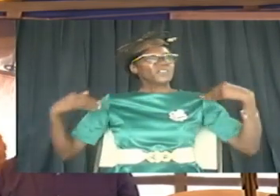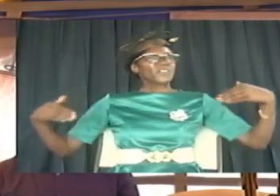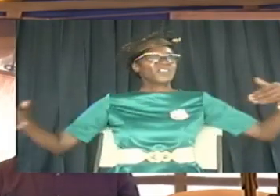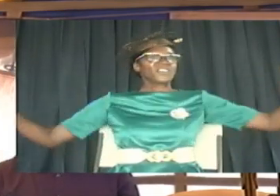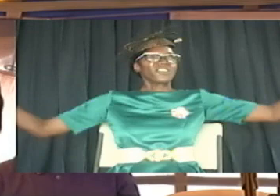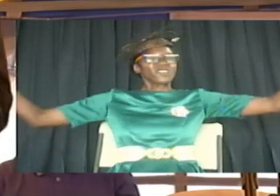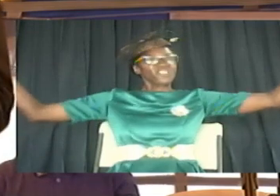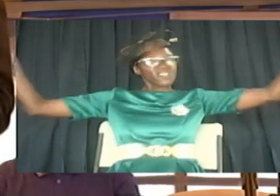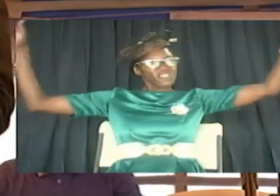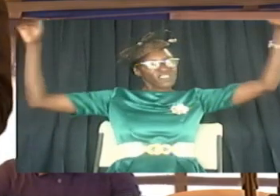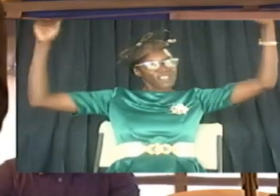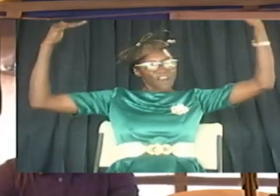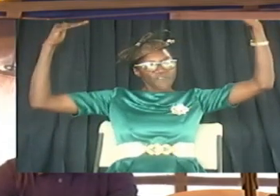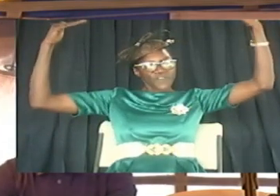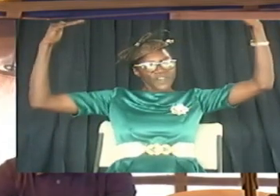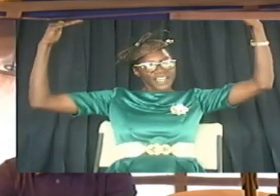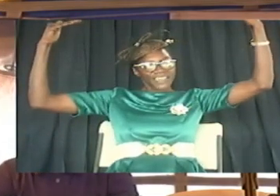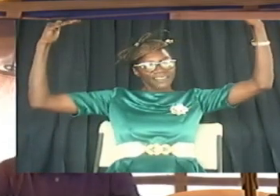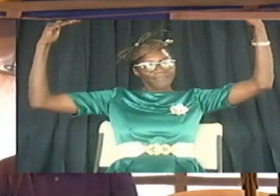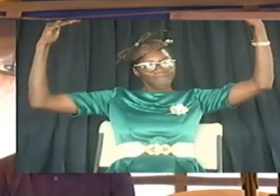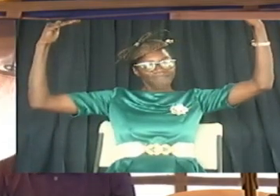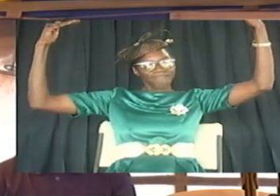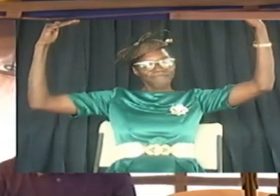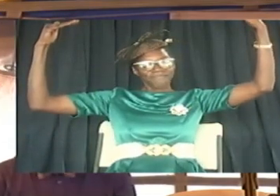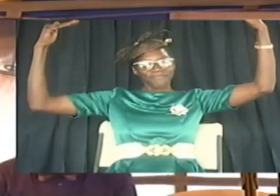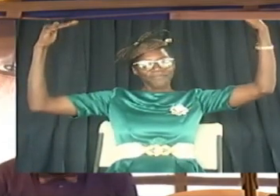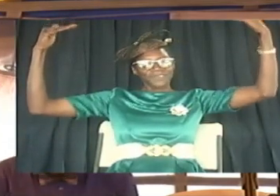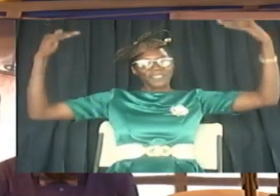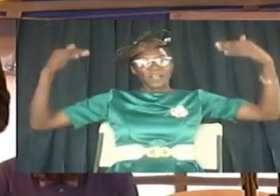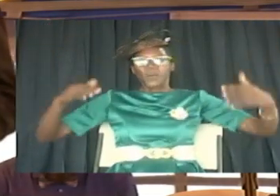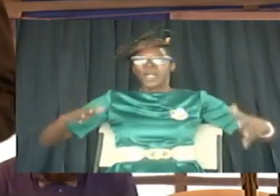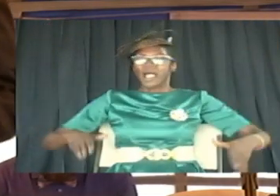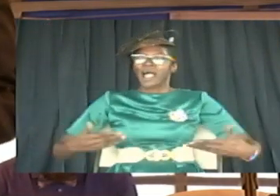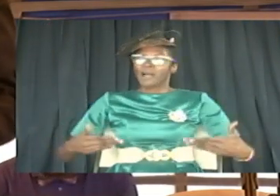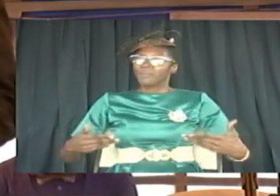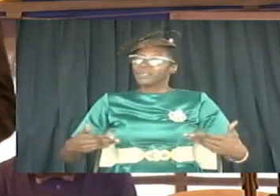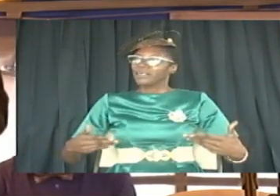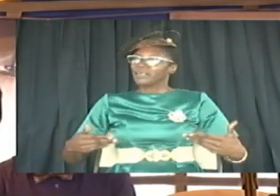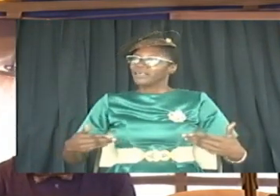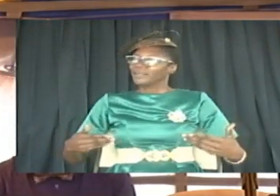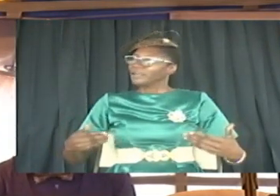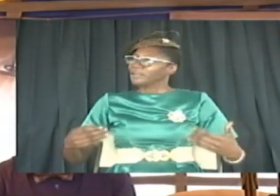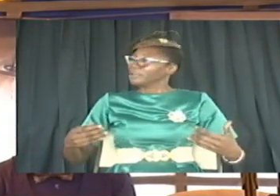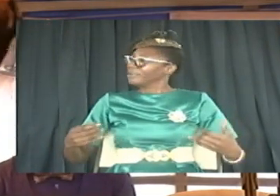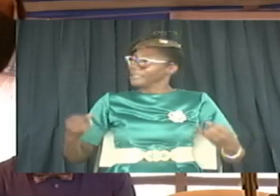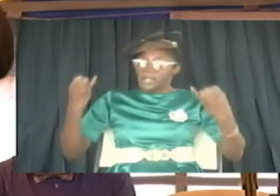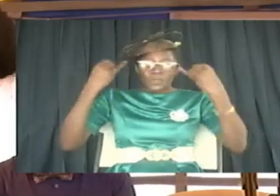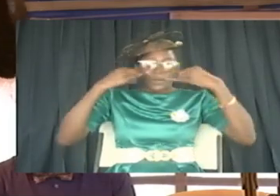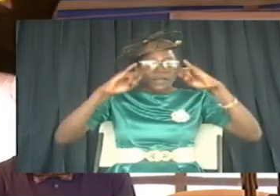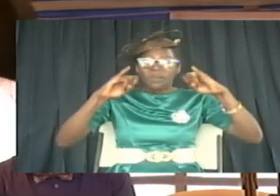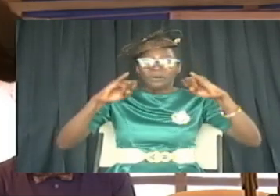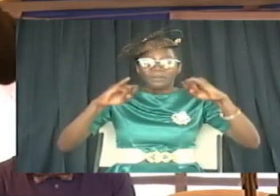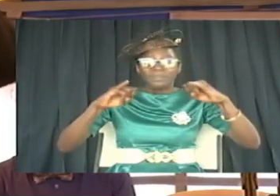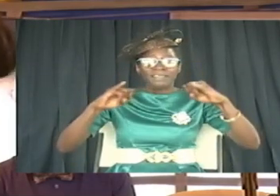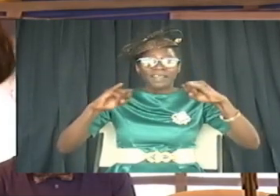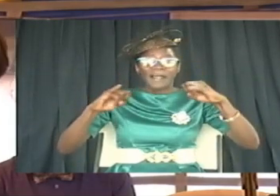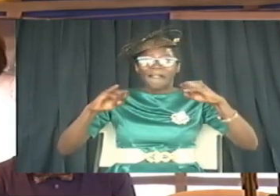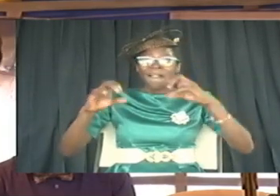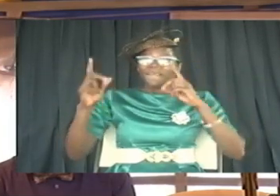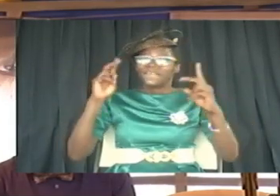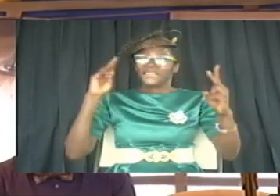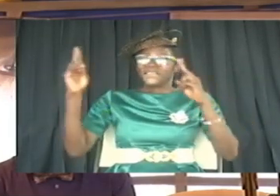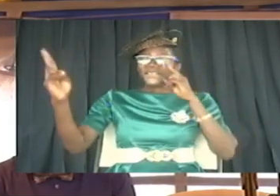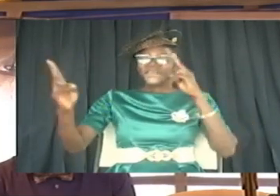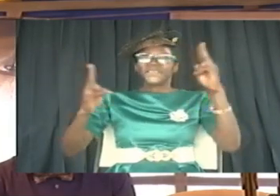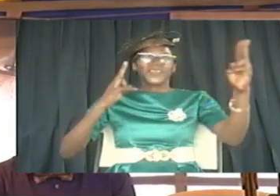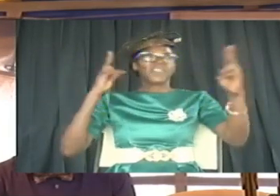we magnify the great God of heaven. I'm happy to announce victory. I'm happy to declare those things